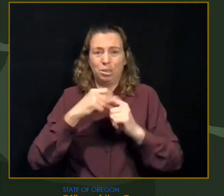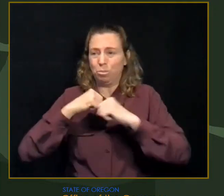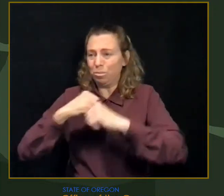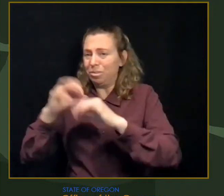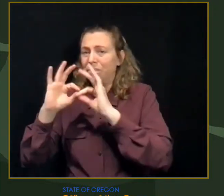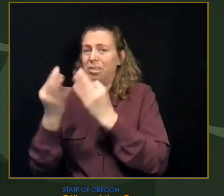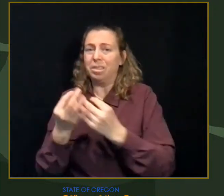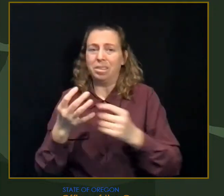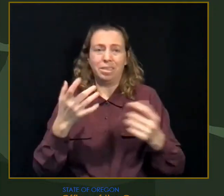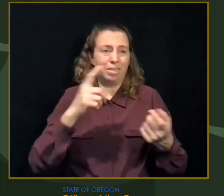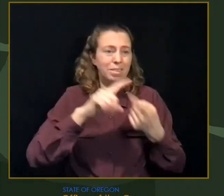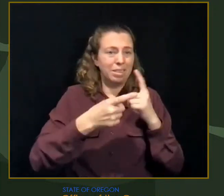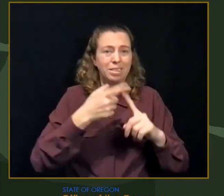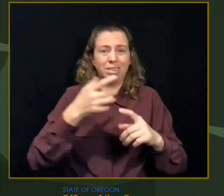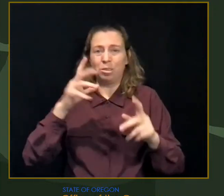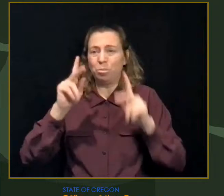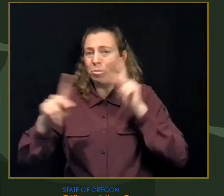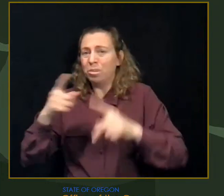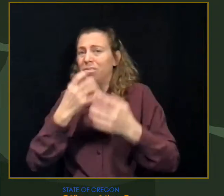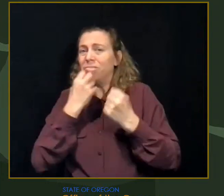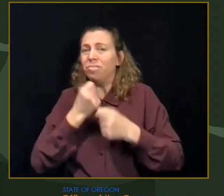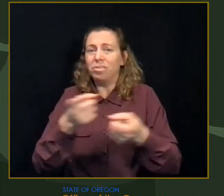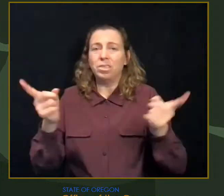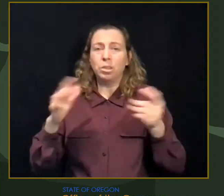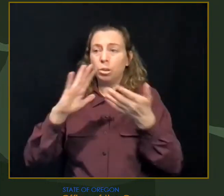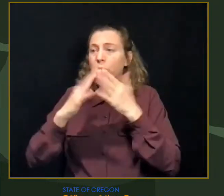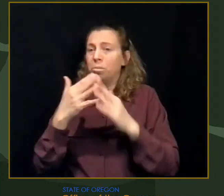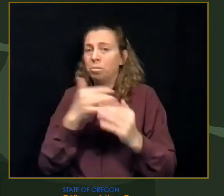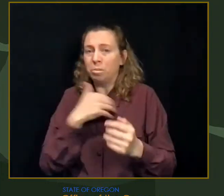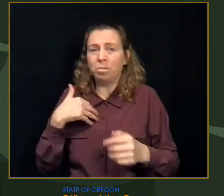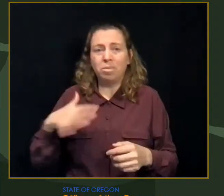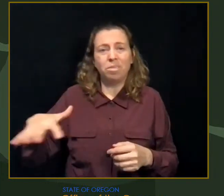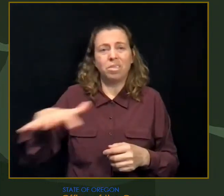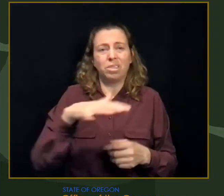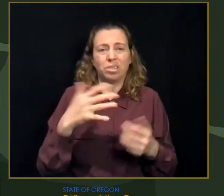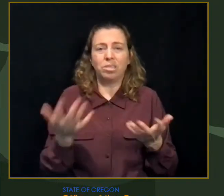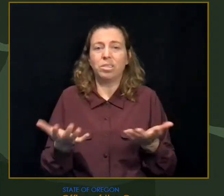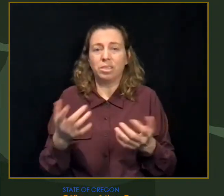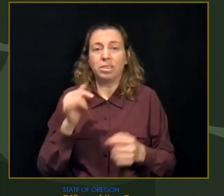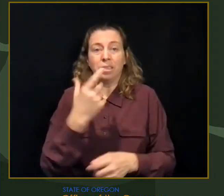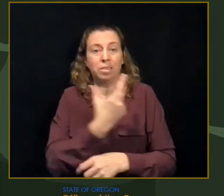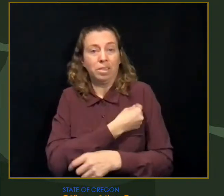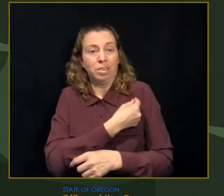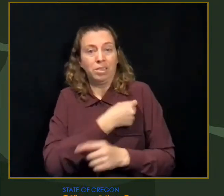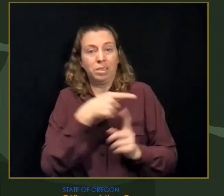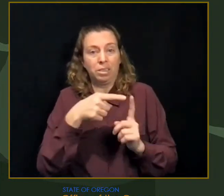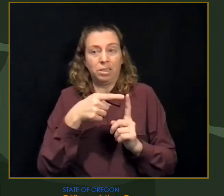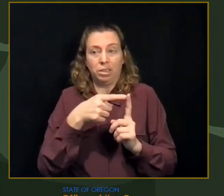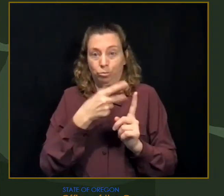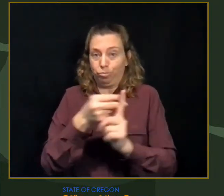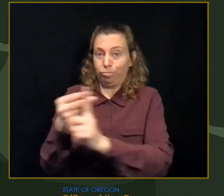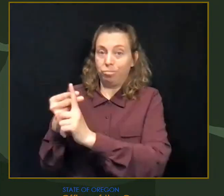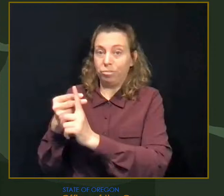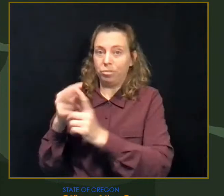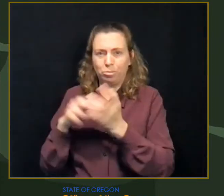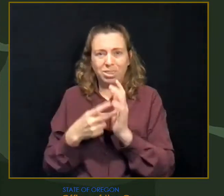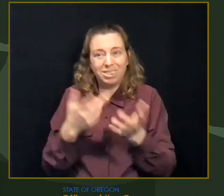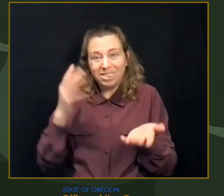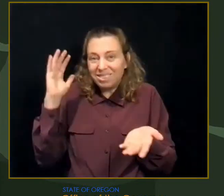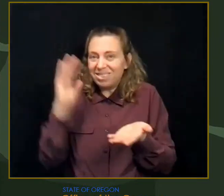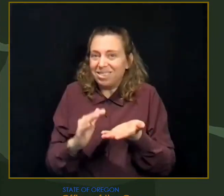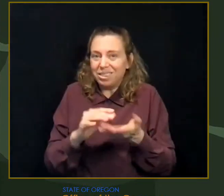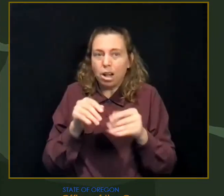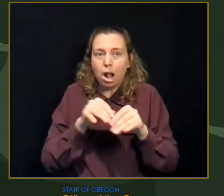members. It also helps us prevent hospitalizations and deaths. So please, please, if you haven't gotten